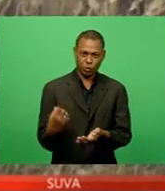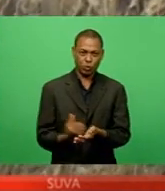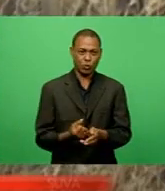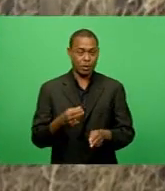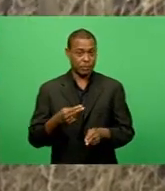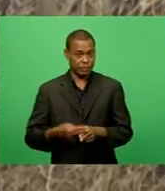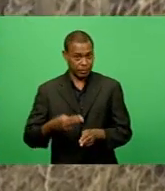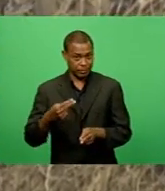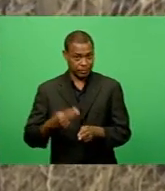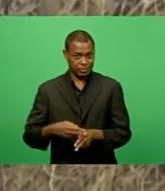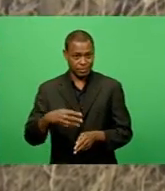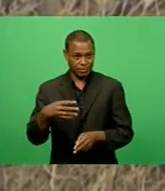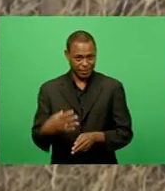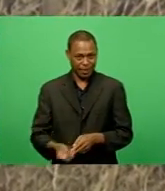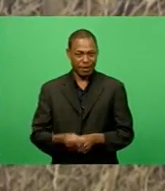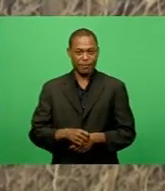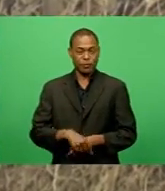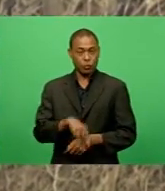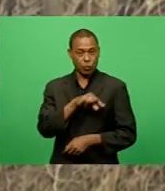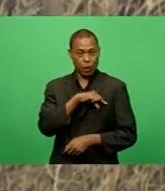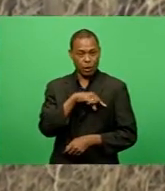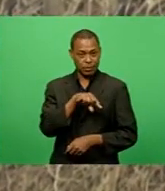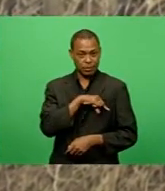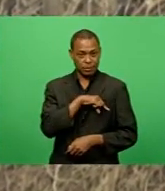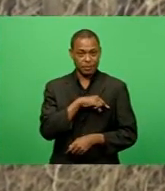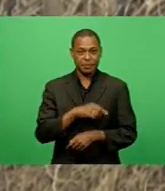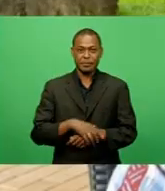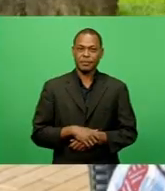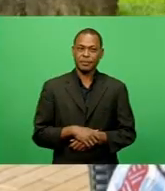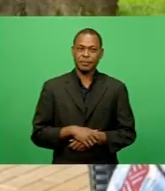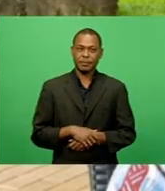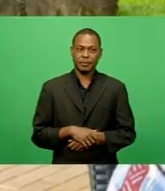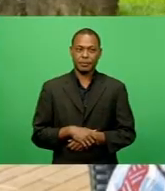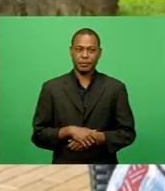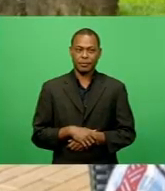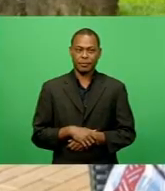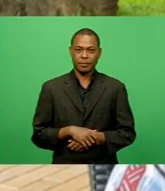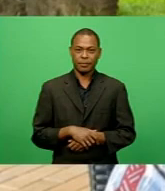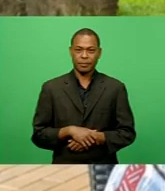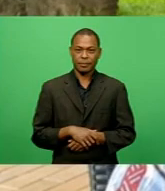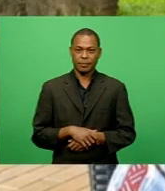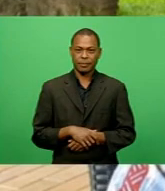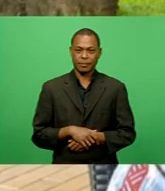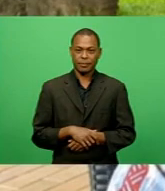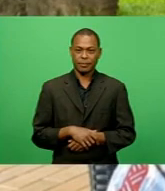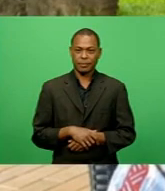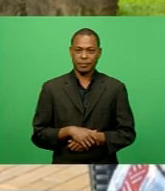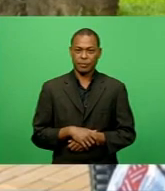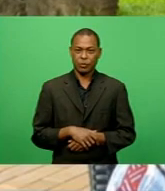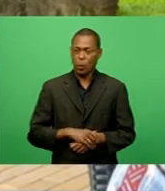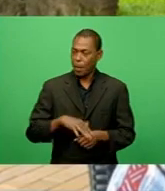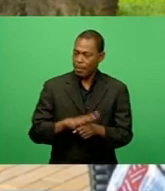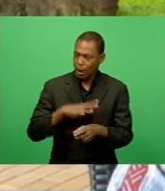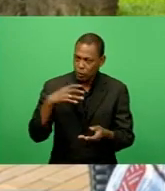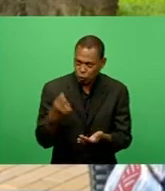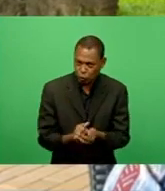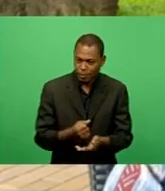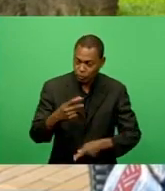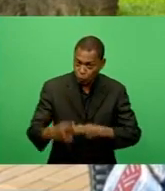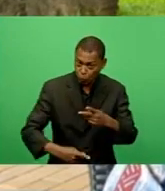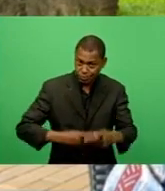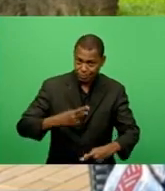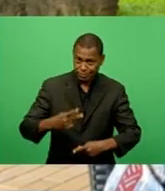the export quality requirements. So when they do plant it, it gives assurance to the processors that this